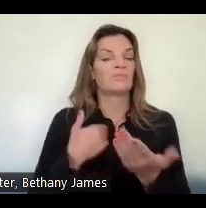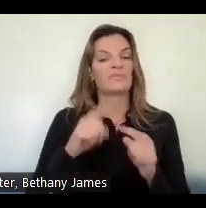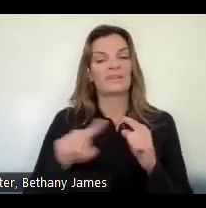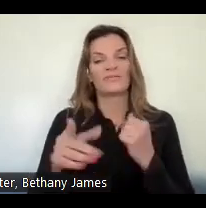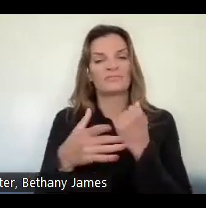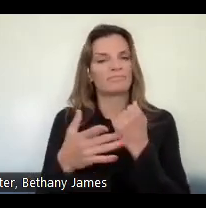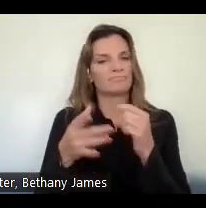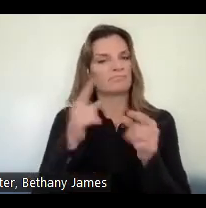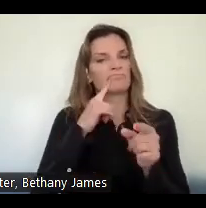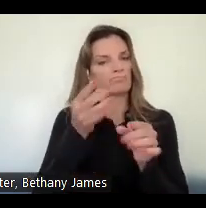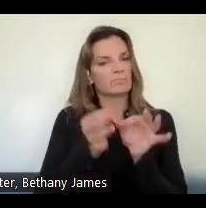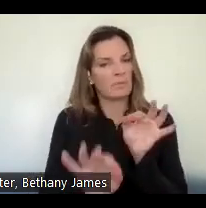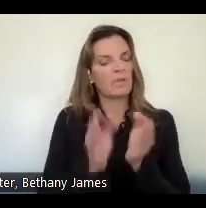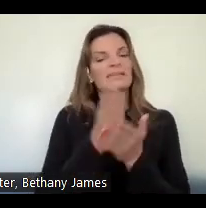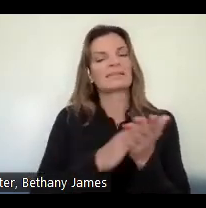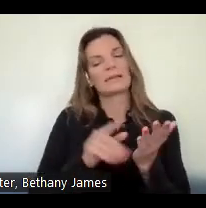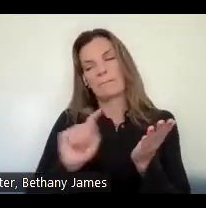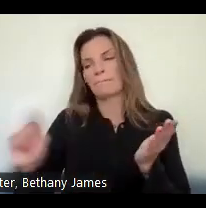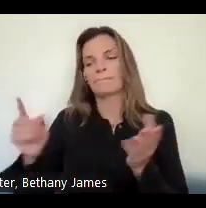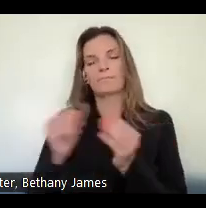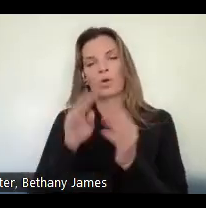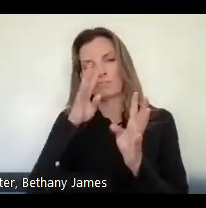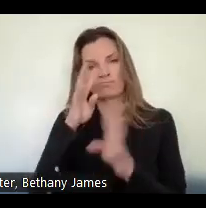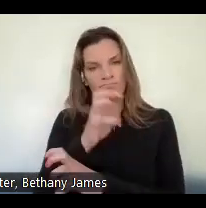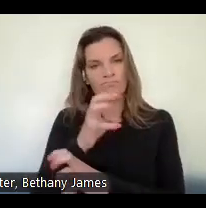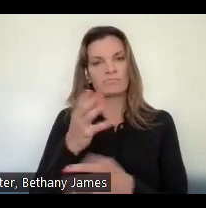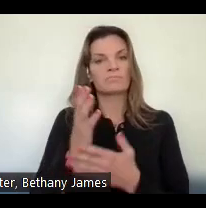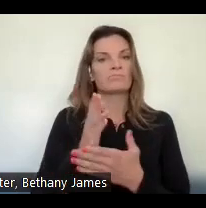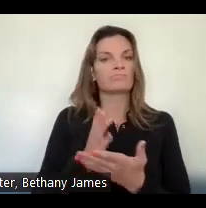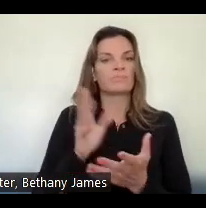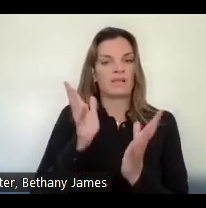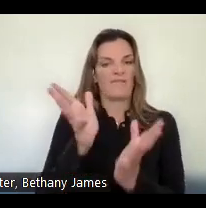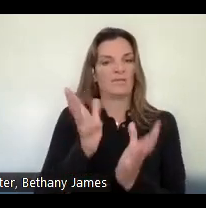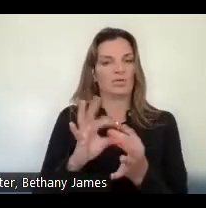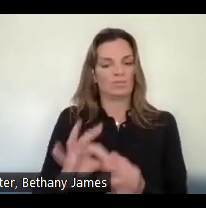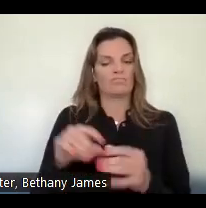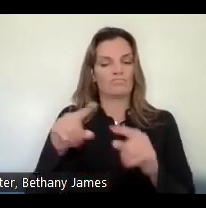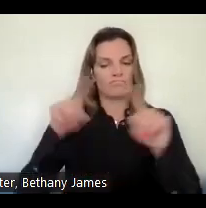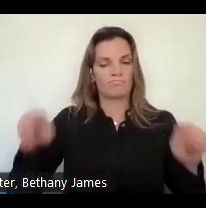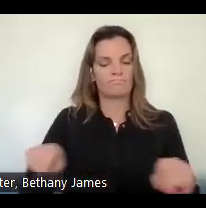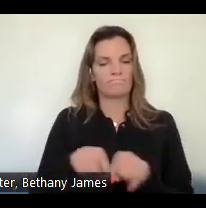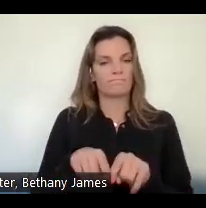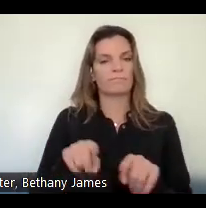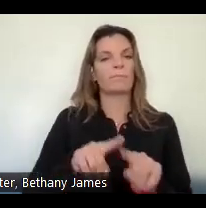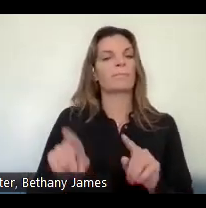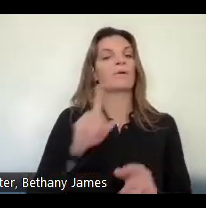extremely complex and carry on full conversation. Again, it's about what that individual may